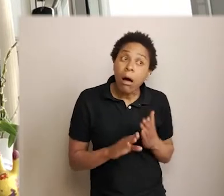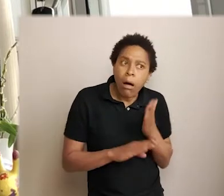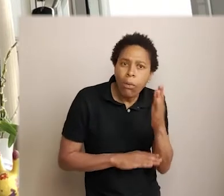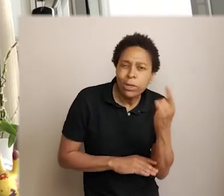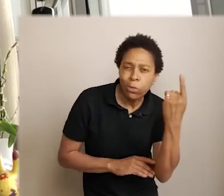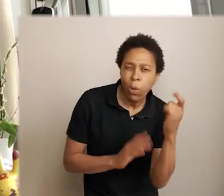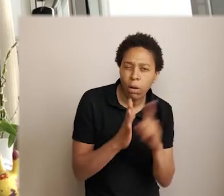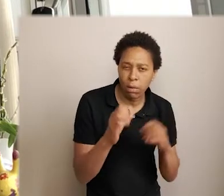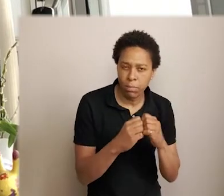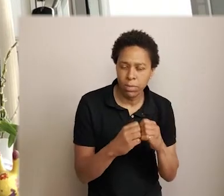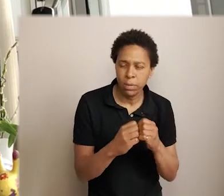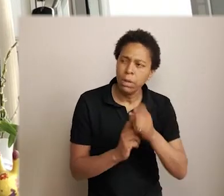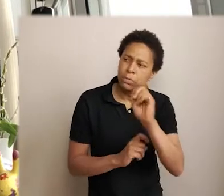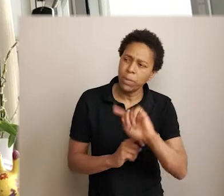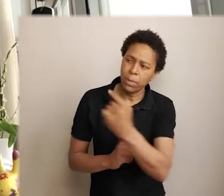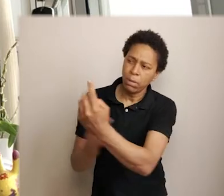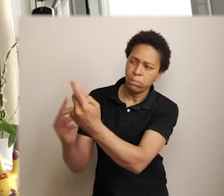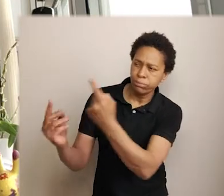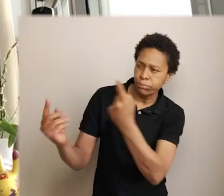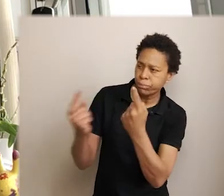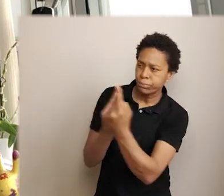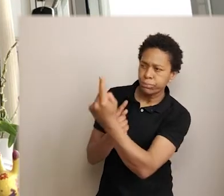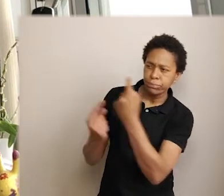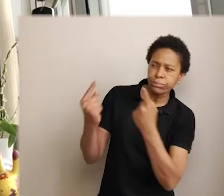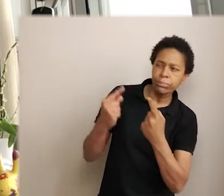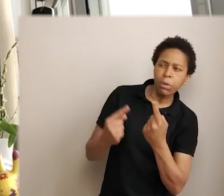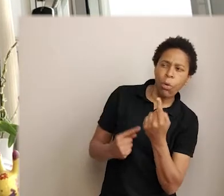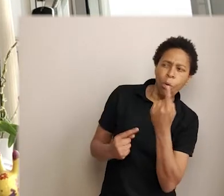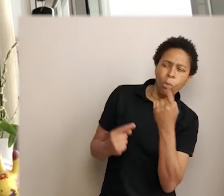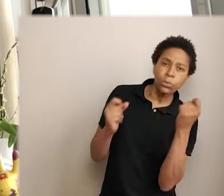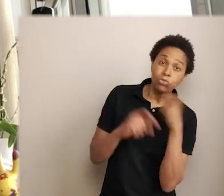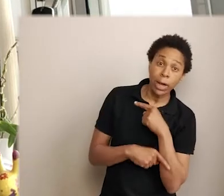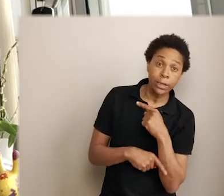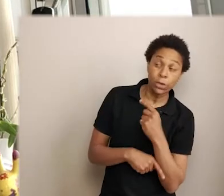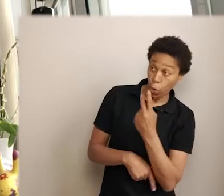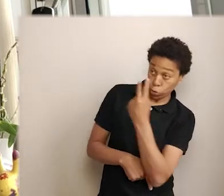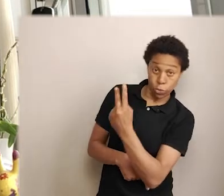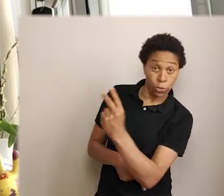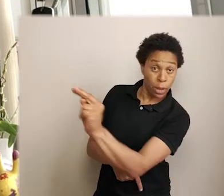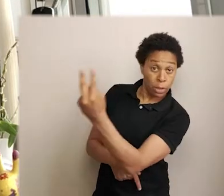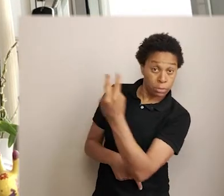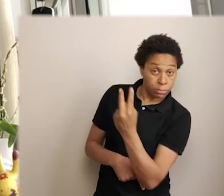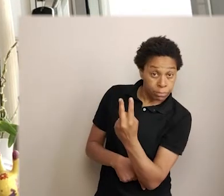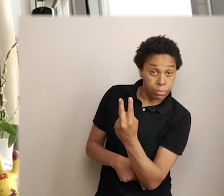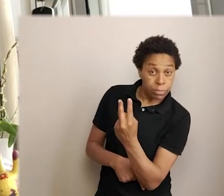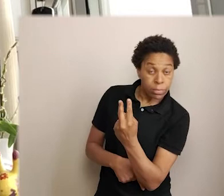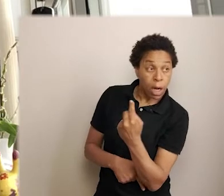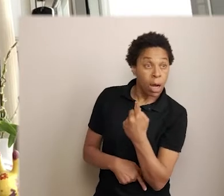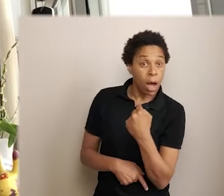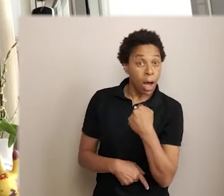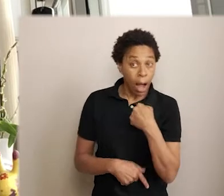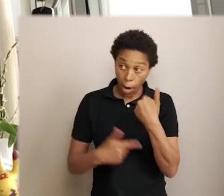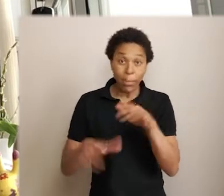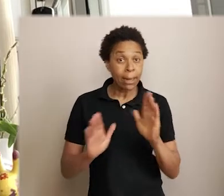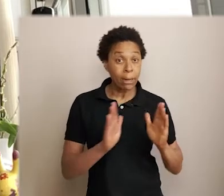these people came in, and it was really strange because there were two of them that I was in the army